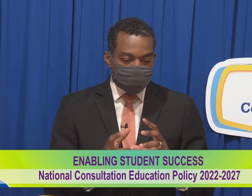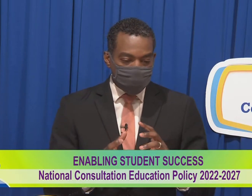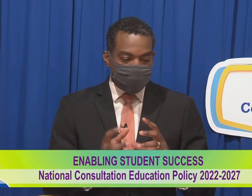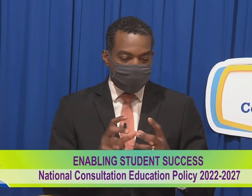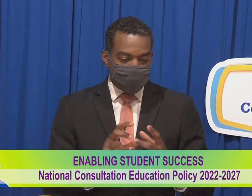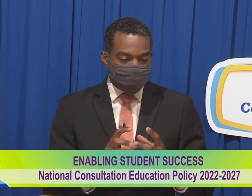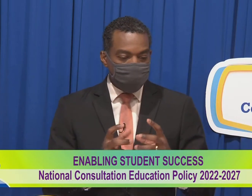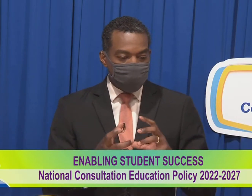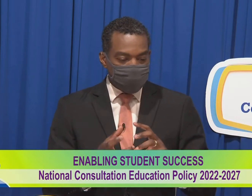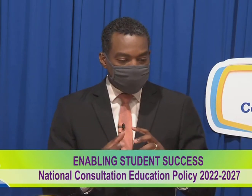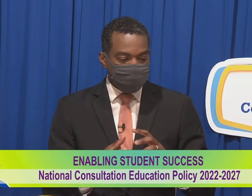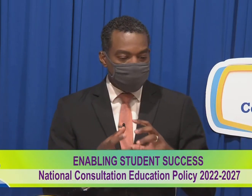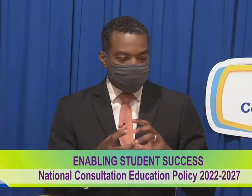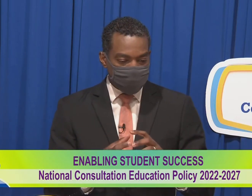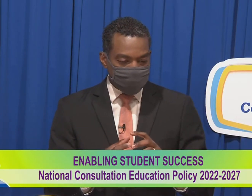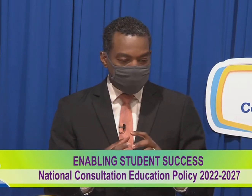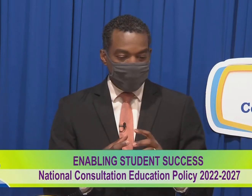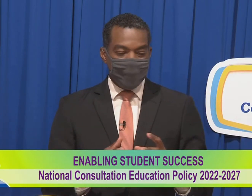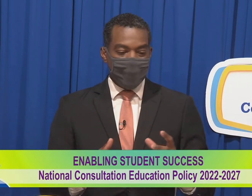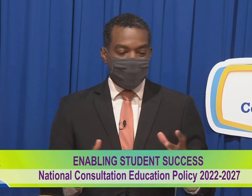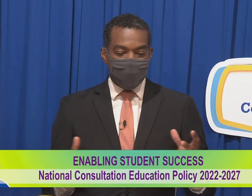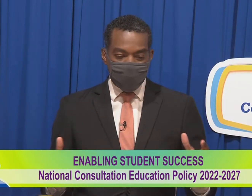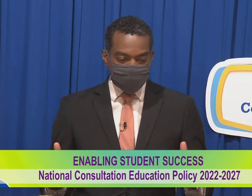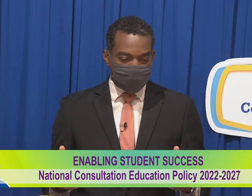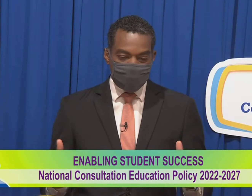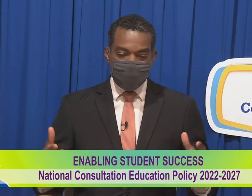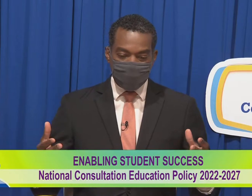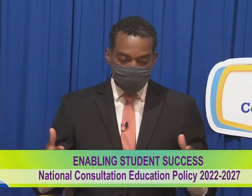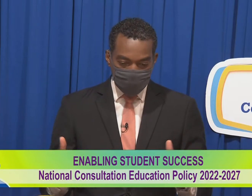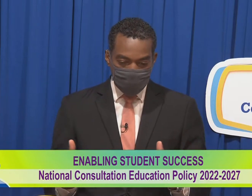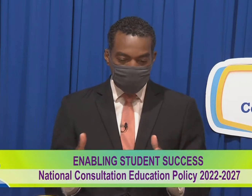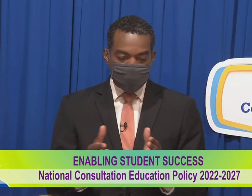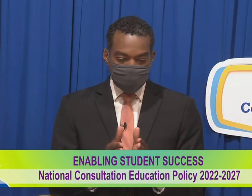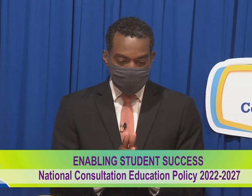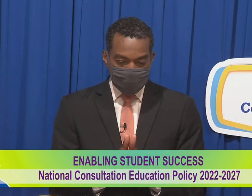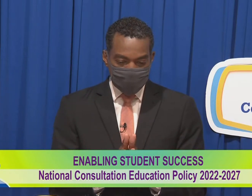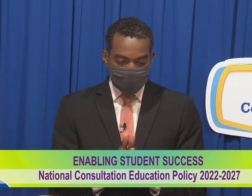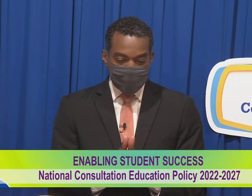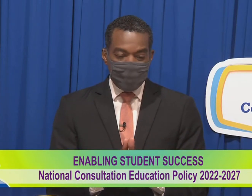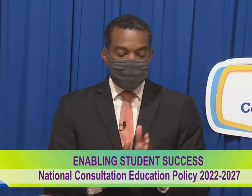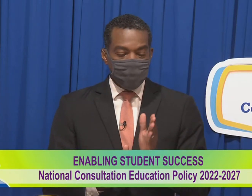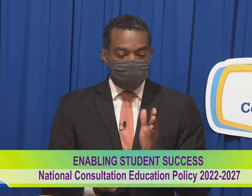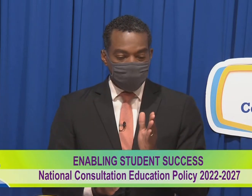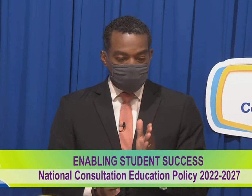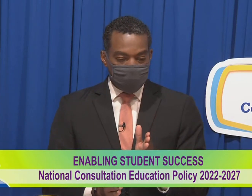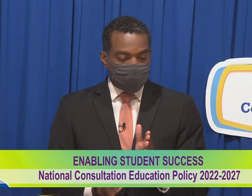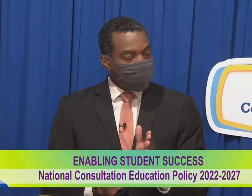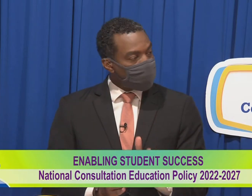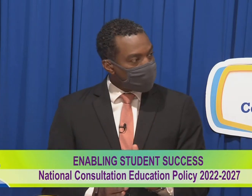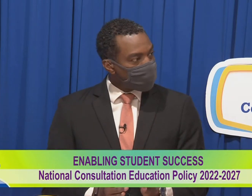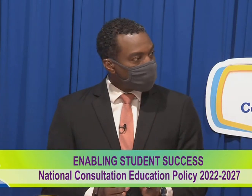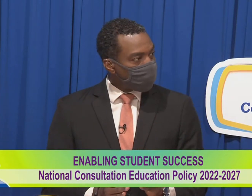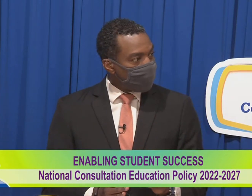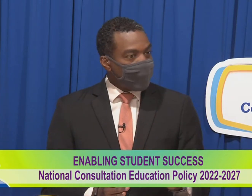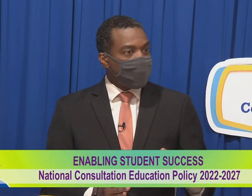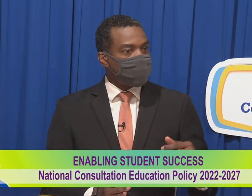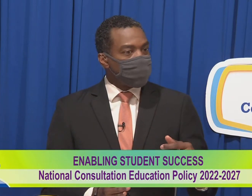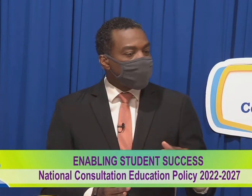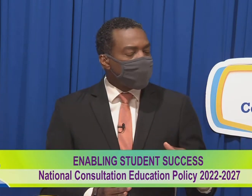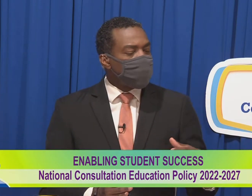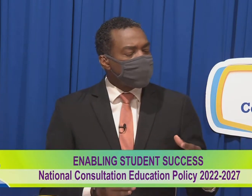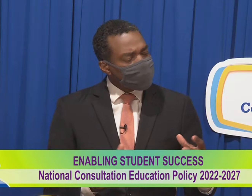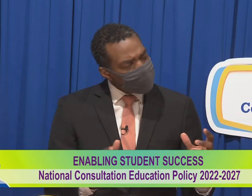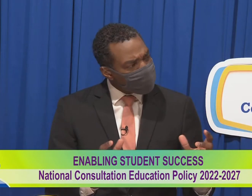And that showed the importance of partnership and having different people come together for a common